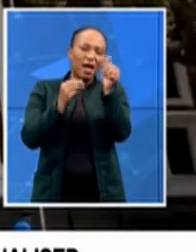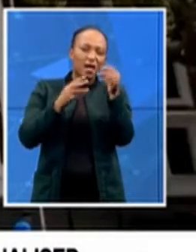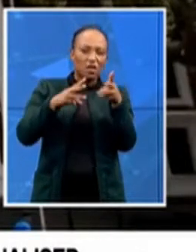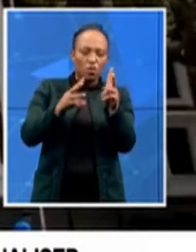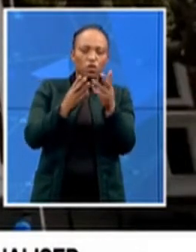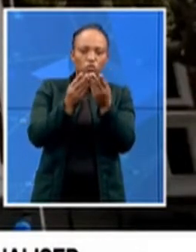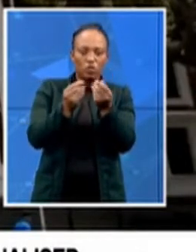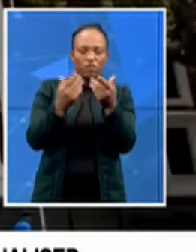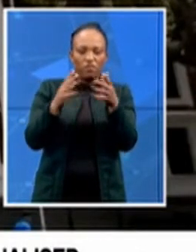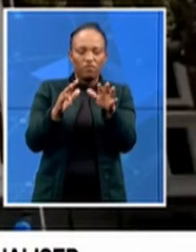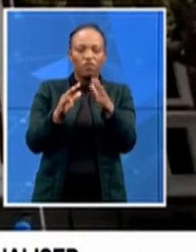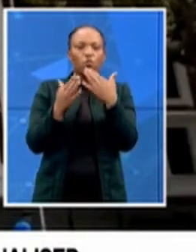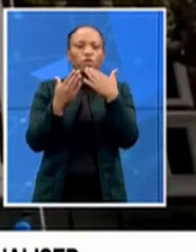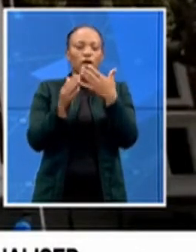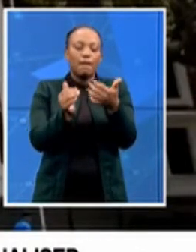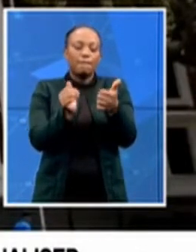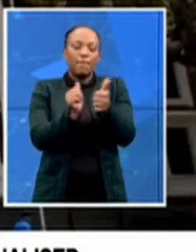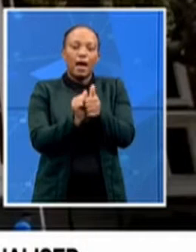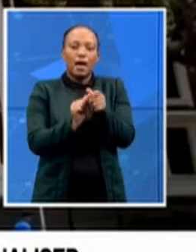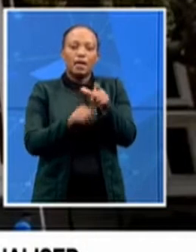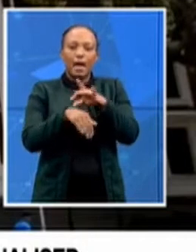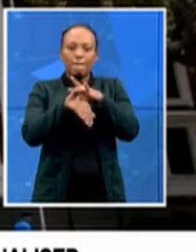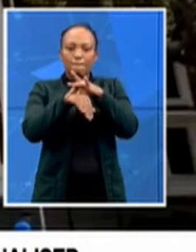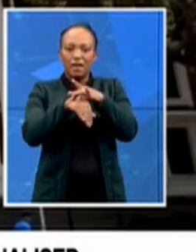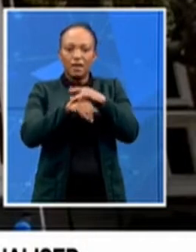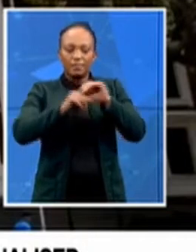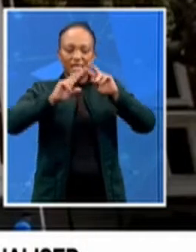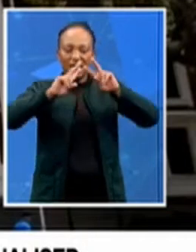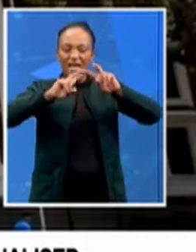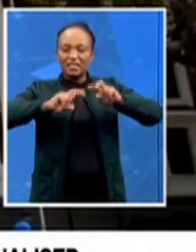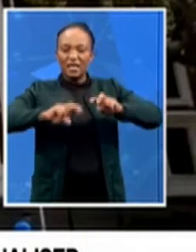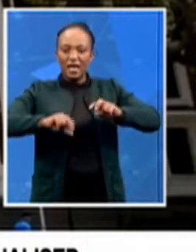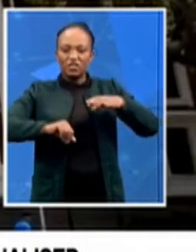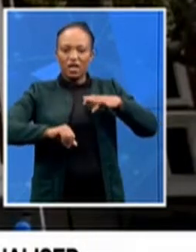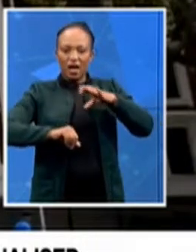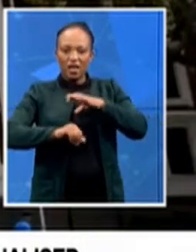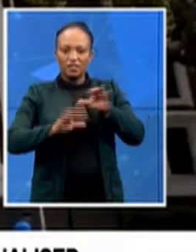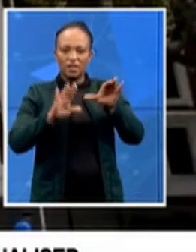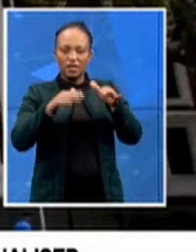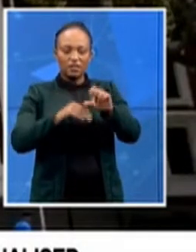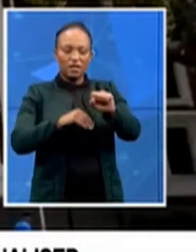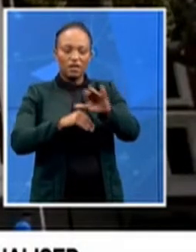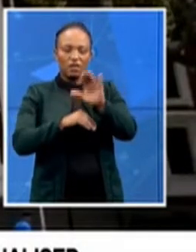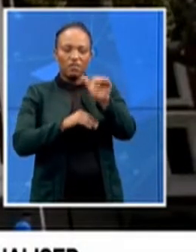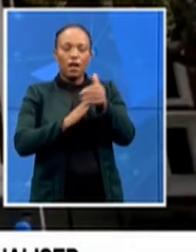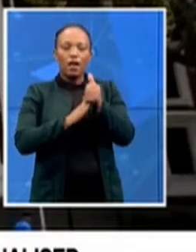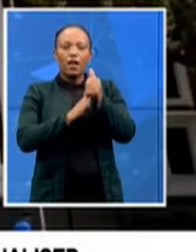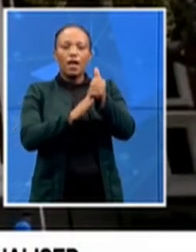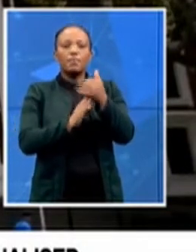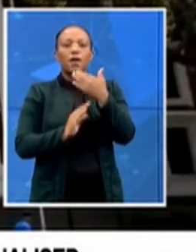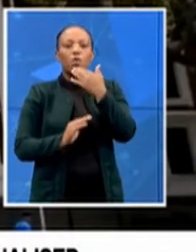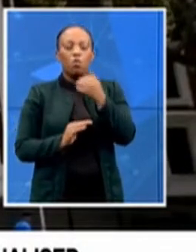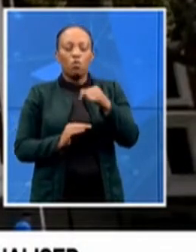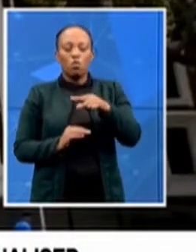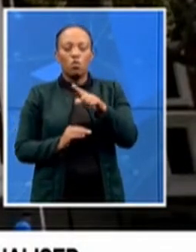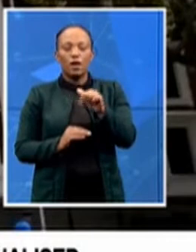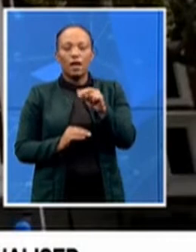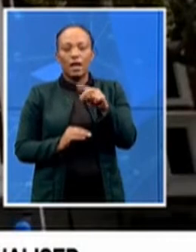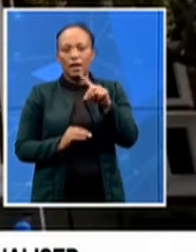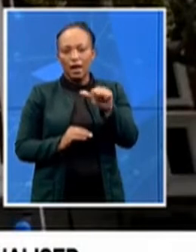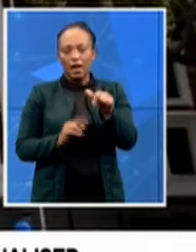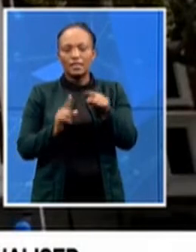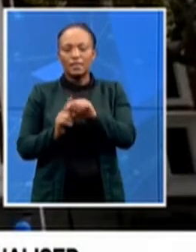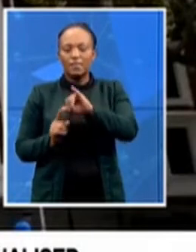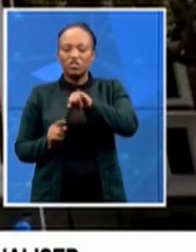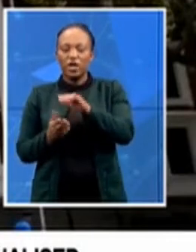Research Council of South Africa, led by Dr. Glenda Gray and the J&J group, for having come to the party and